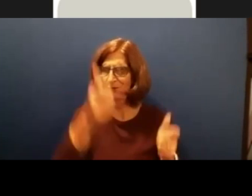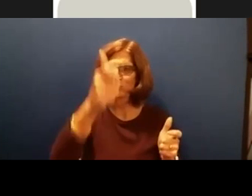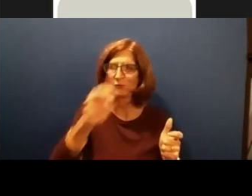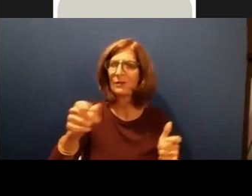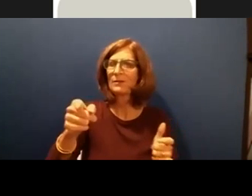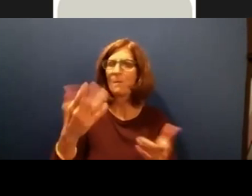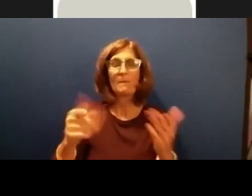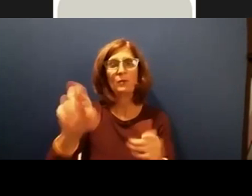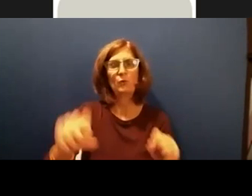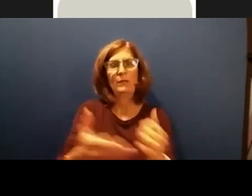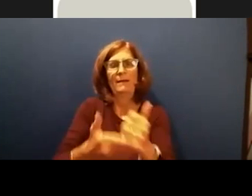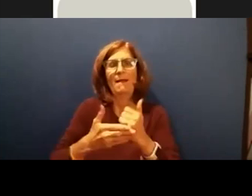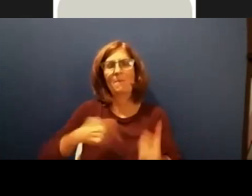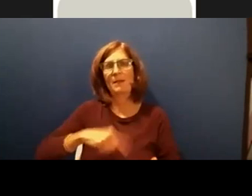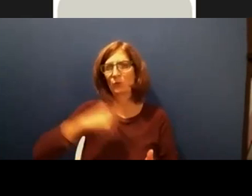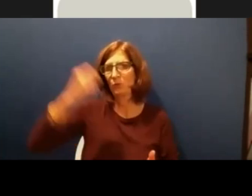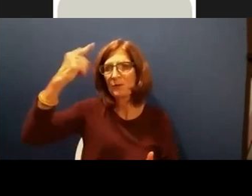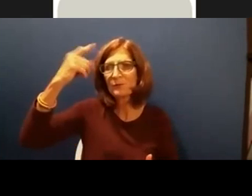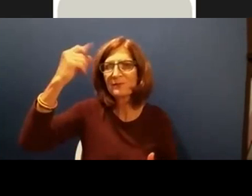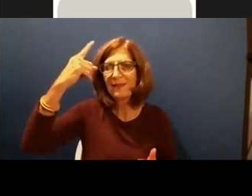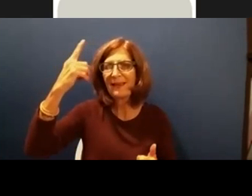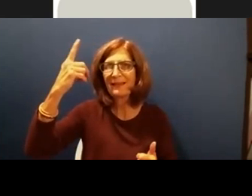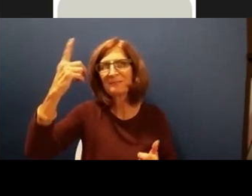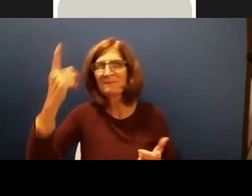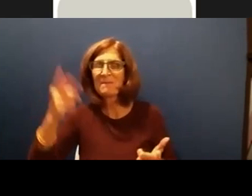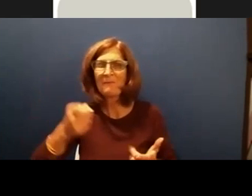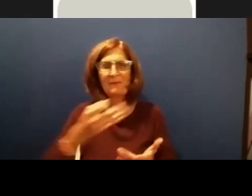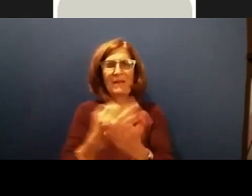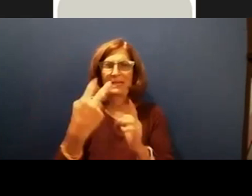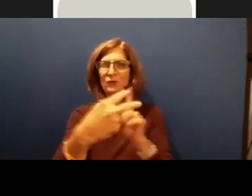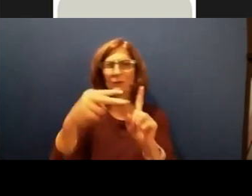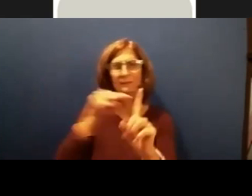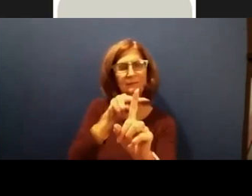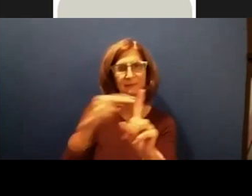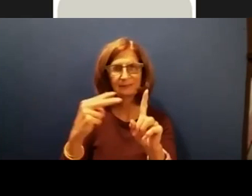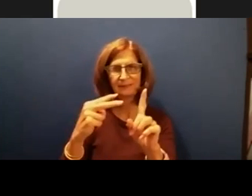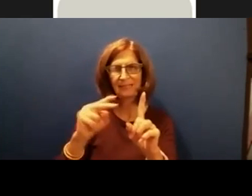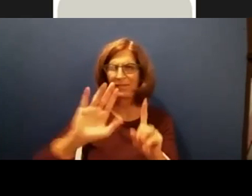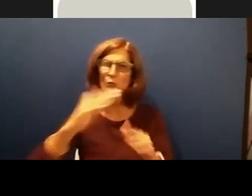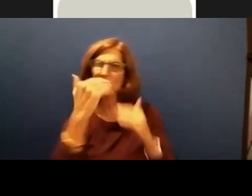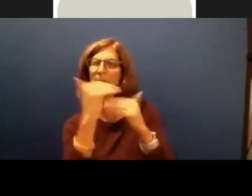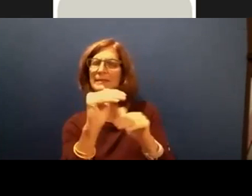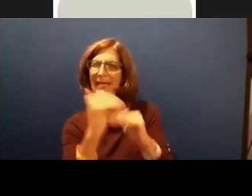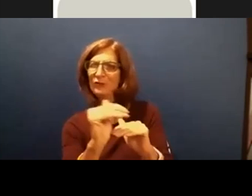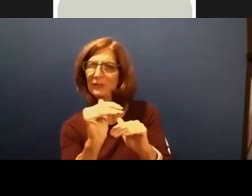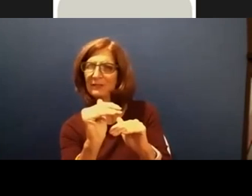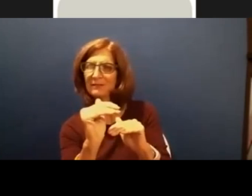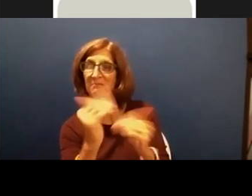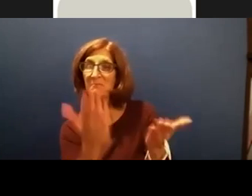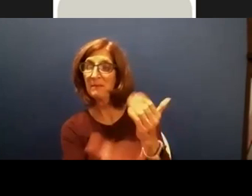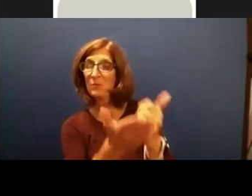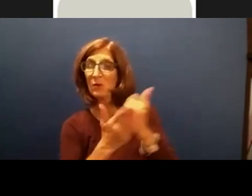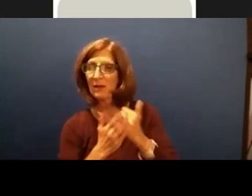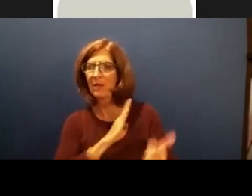understanding the kind of the financial constraints of the actual project itself might help the